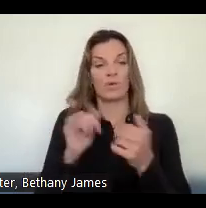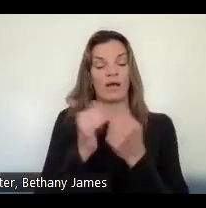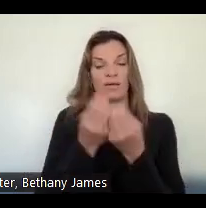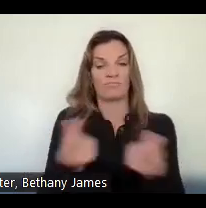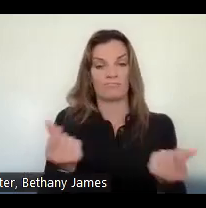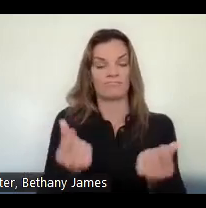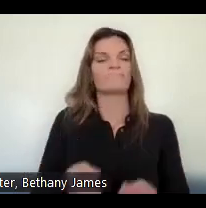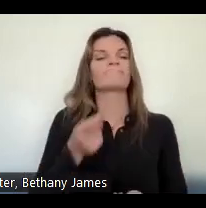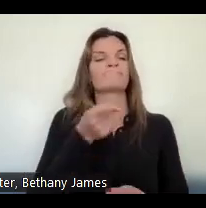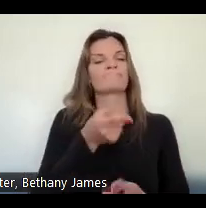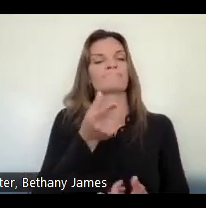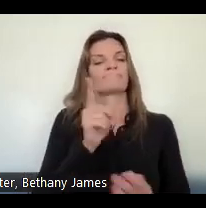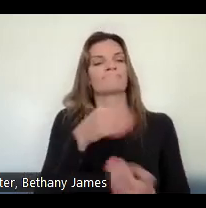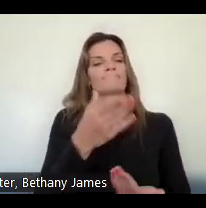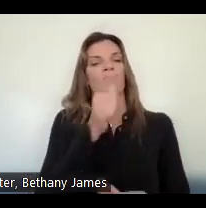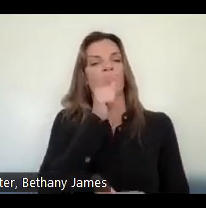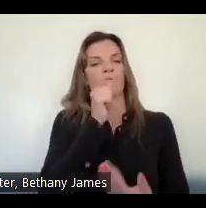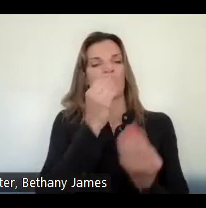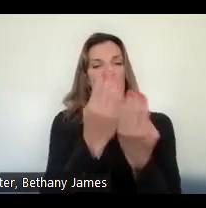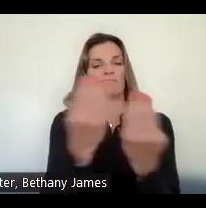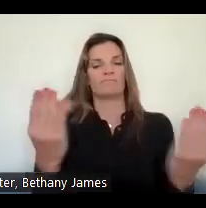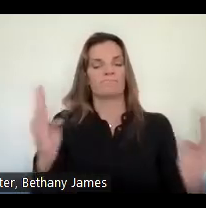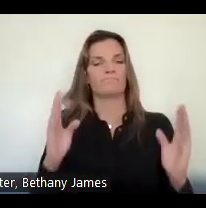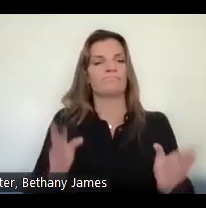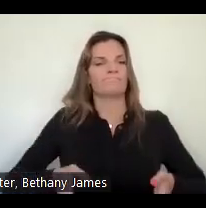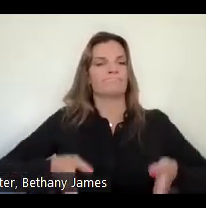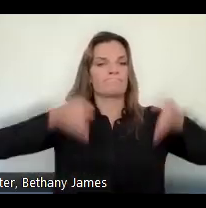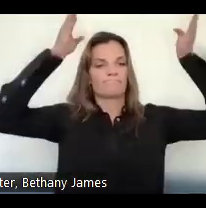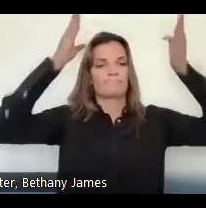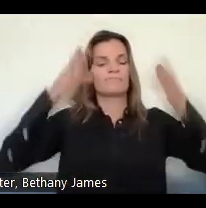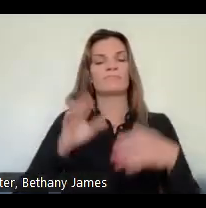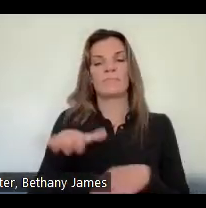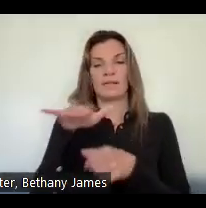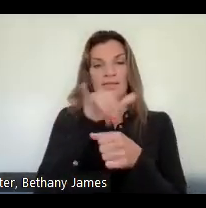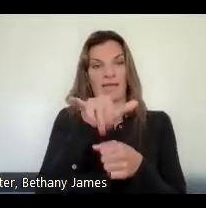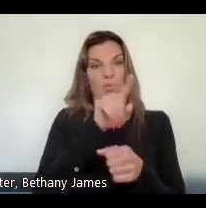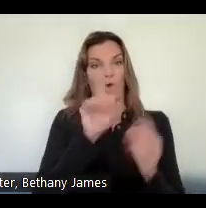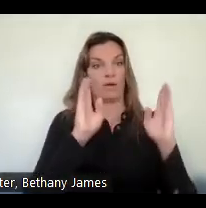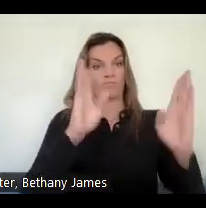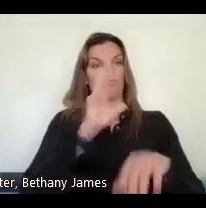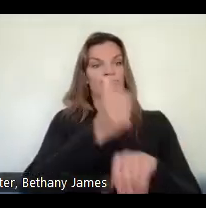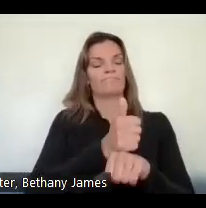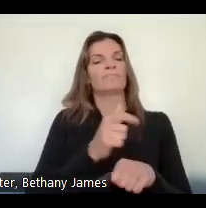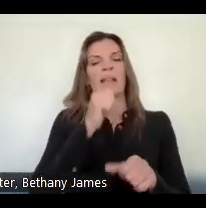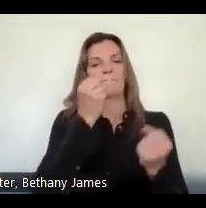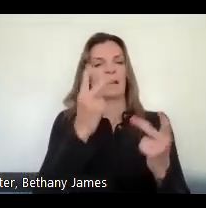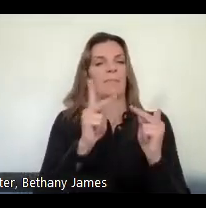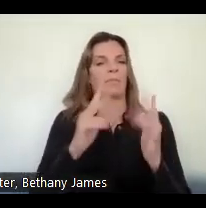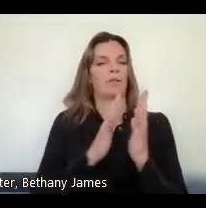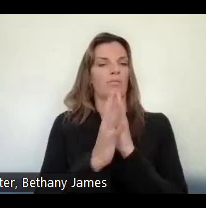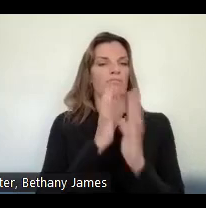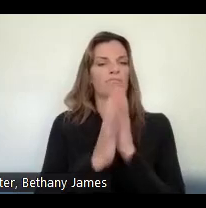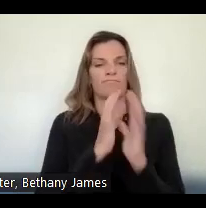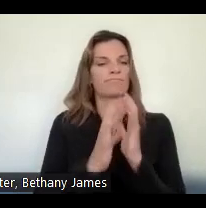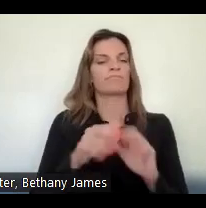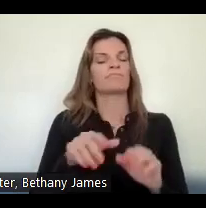was provided a private high wall cubicle workspace in a low traffic area and paired that with a white noise machine to